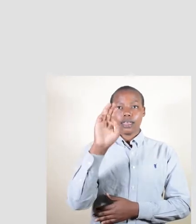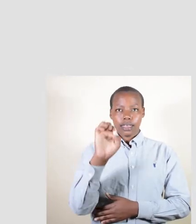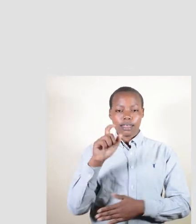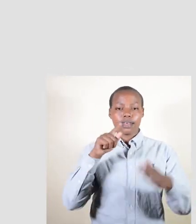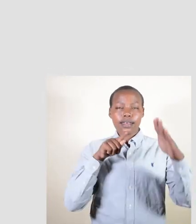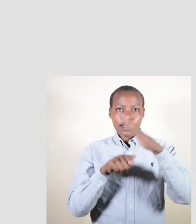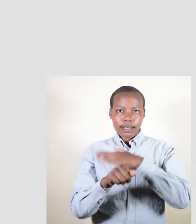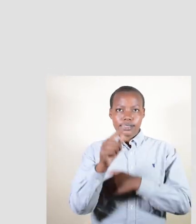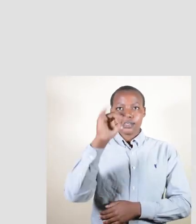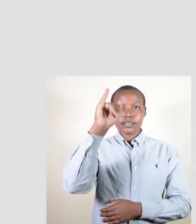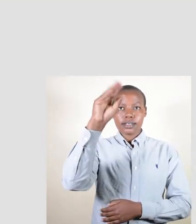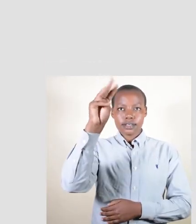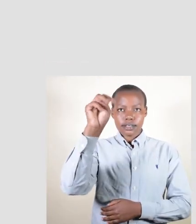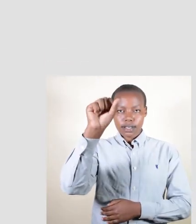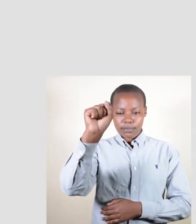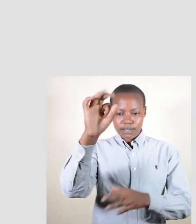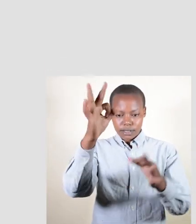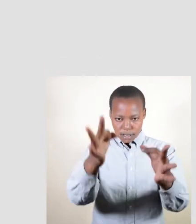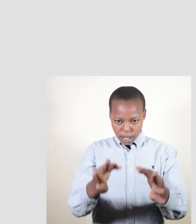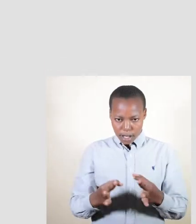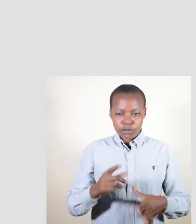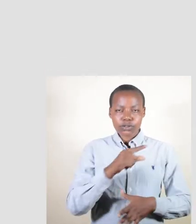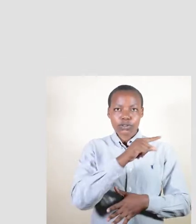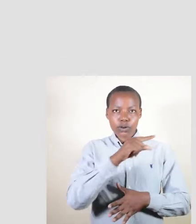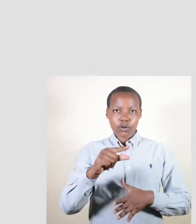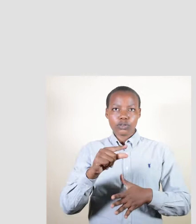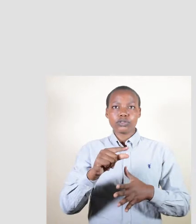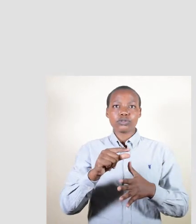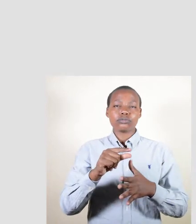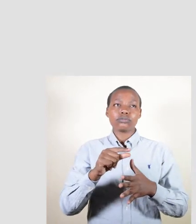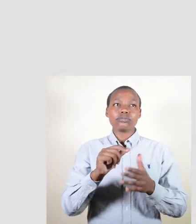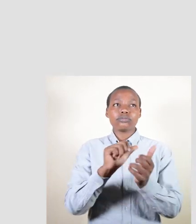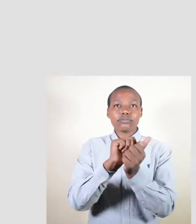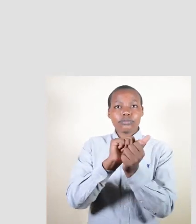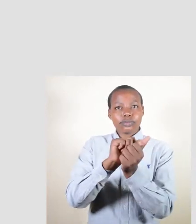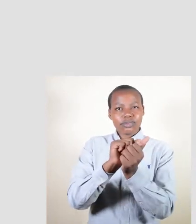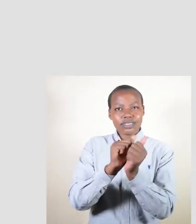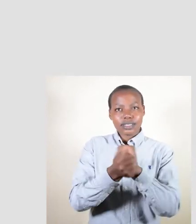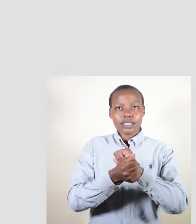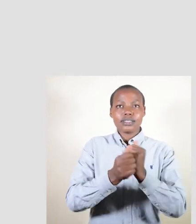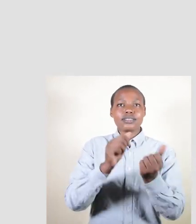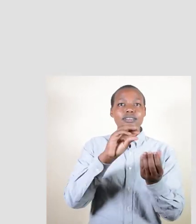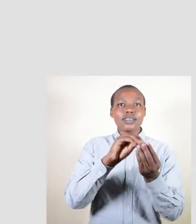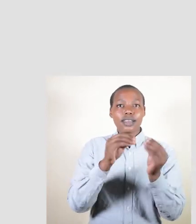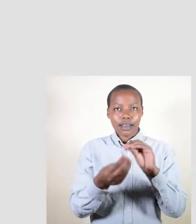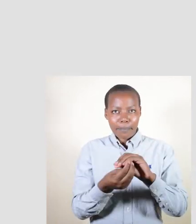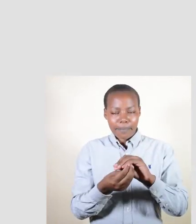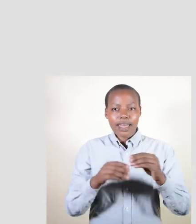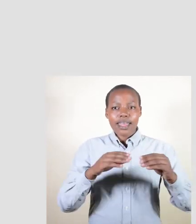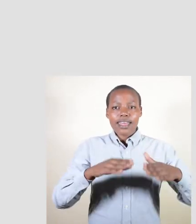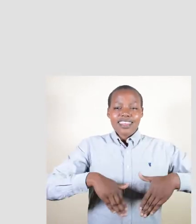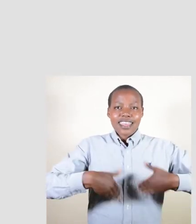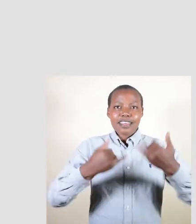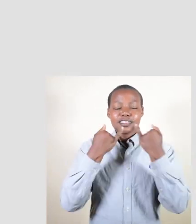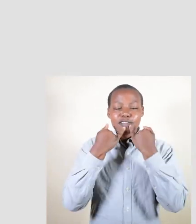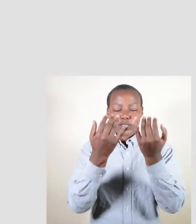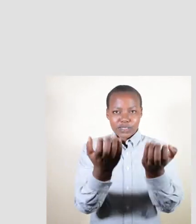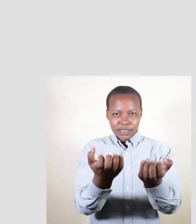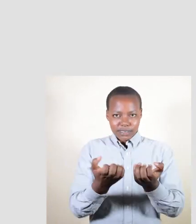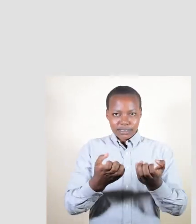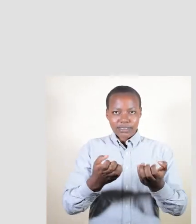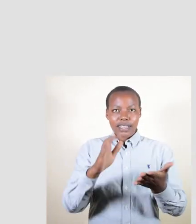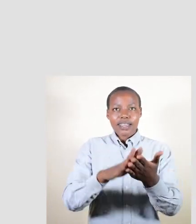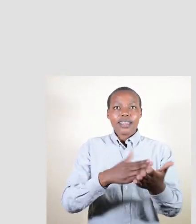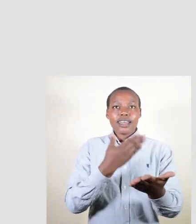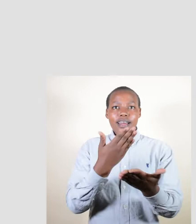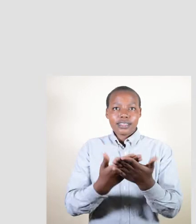www.ntsa.go.ke and logs into their TIMS account, goes to reflective number, fills the details required, and attaches the